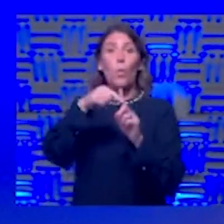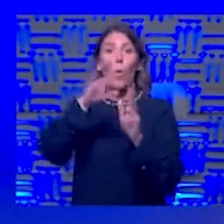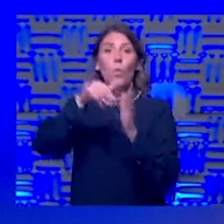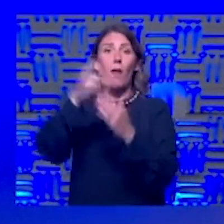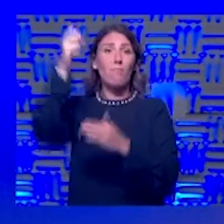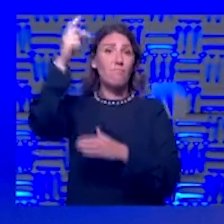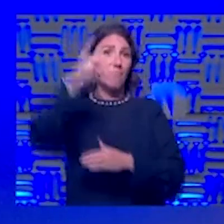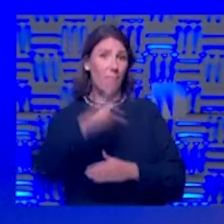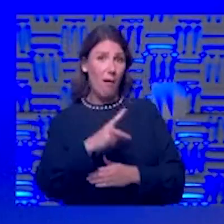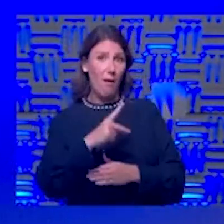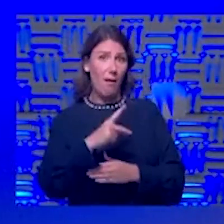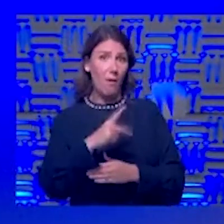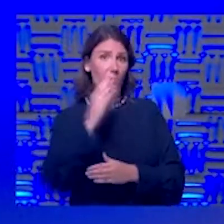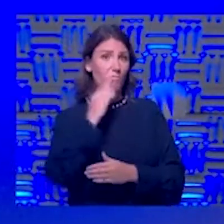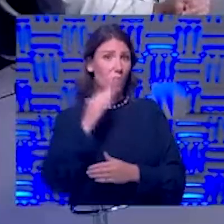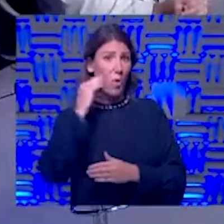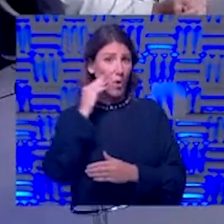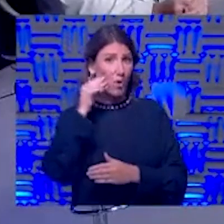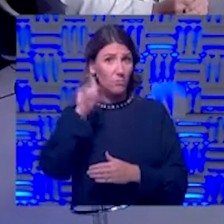Okay.